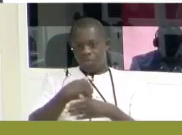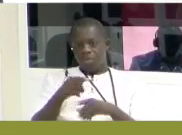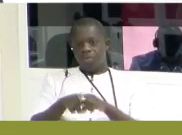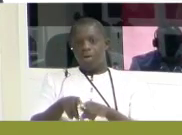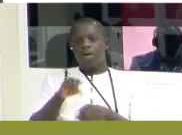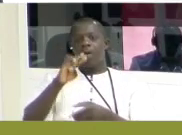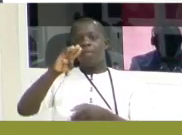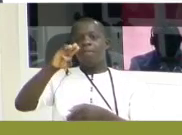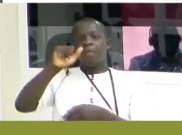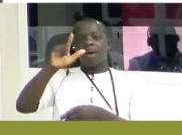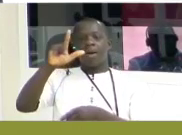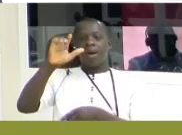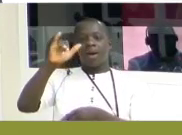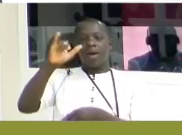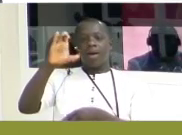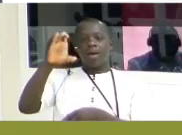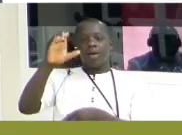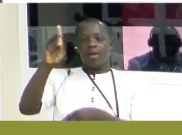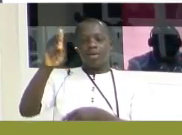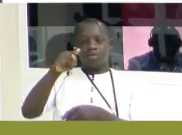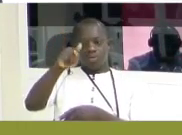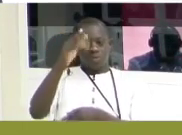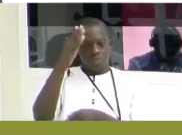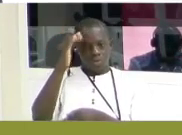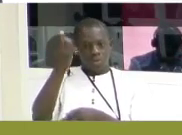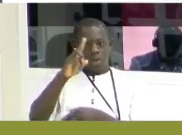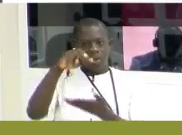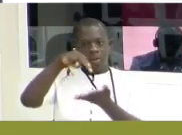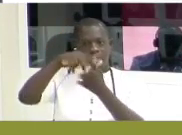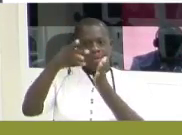dictator? I define it.